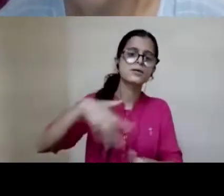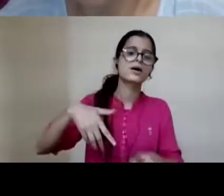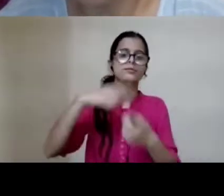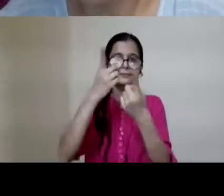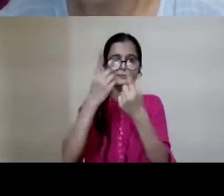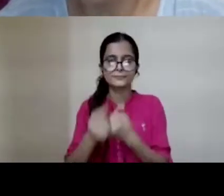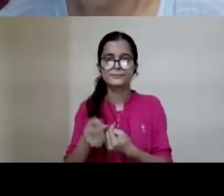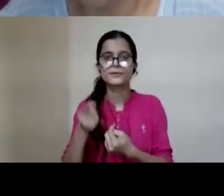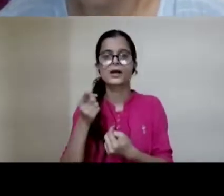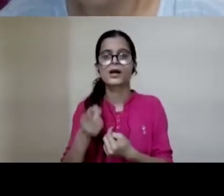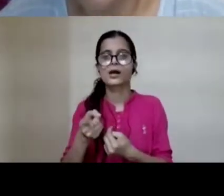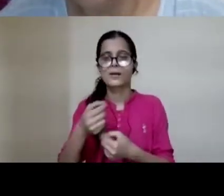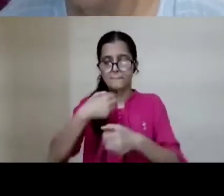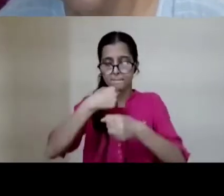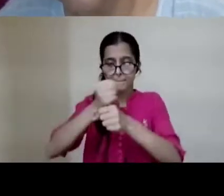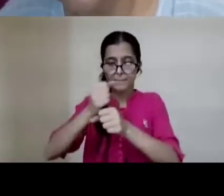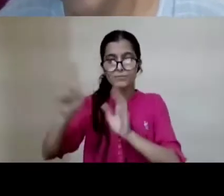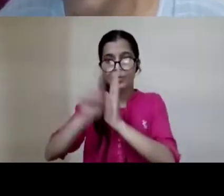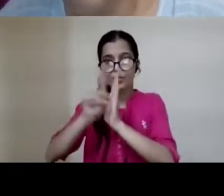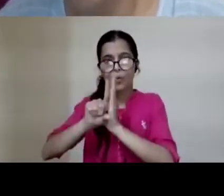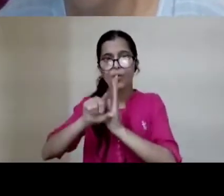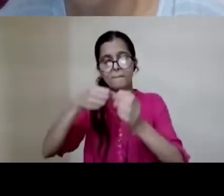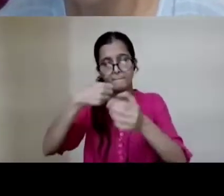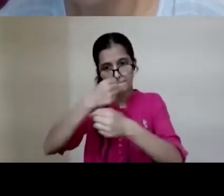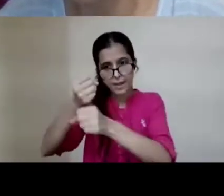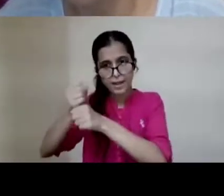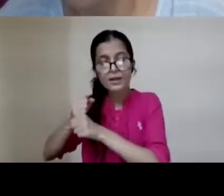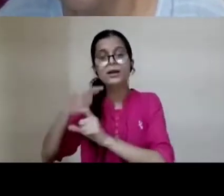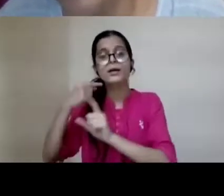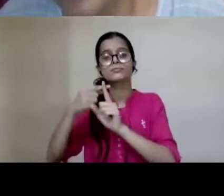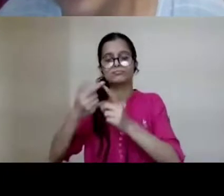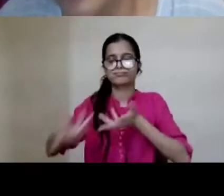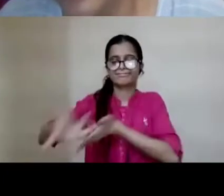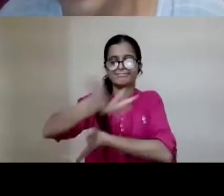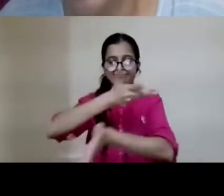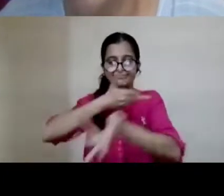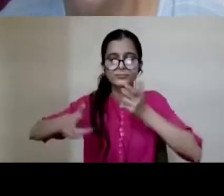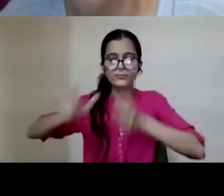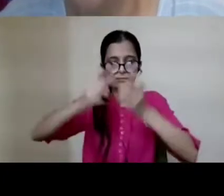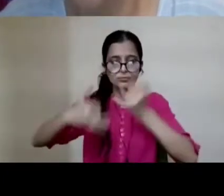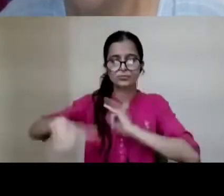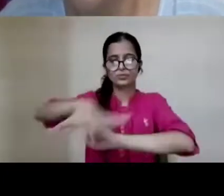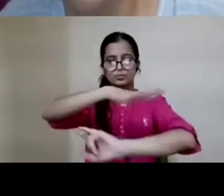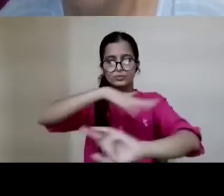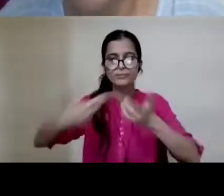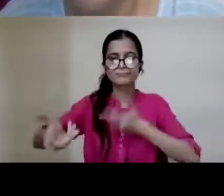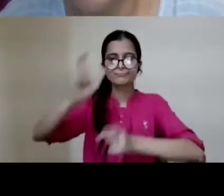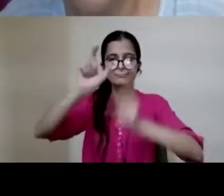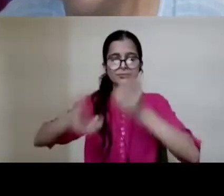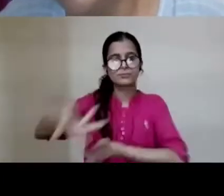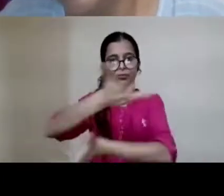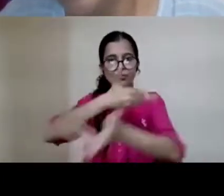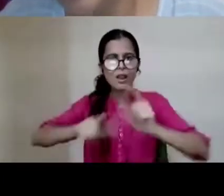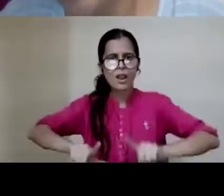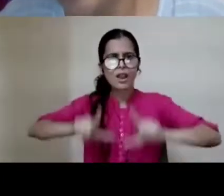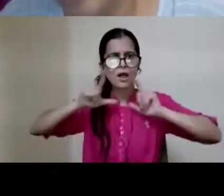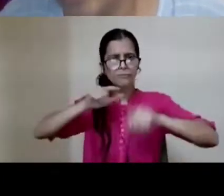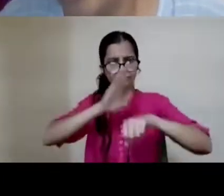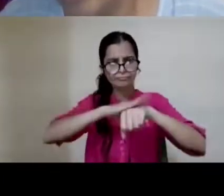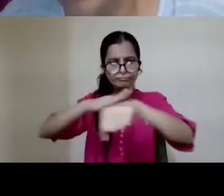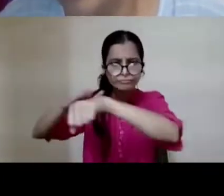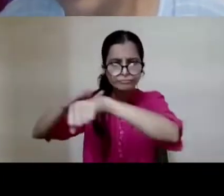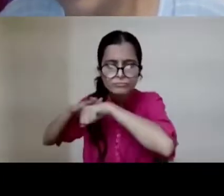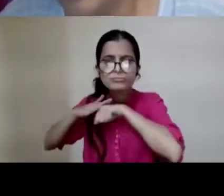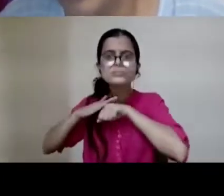both in the making of law as well as in our interaction with each other in a society, life experiences which are not our